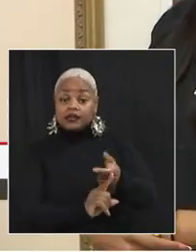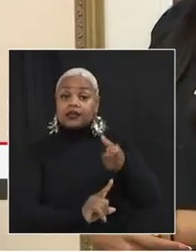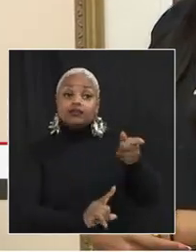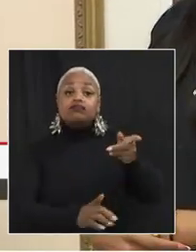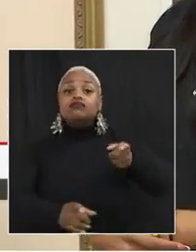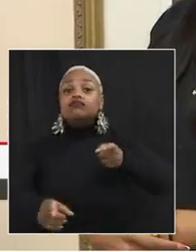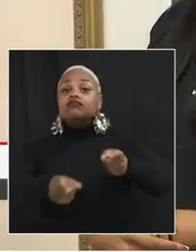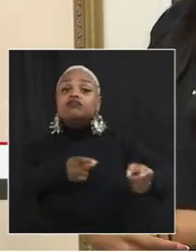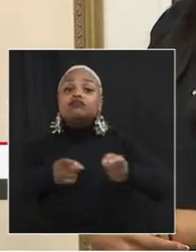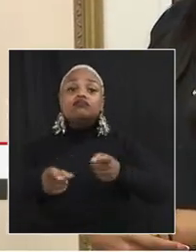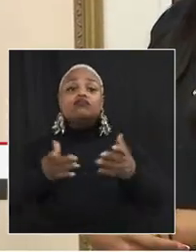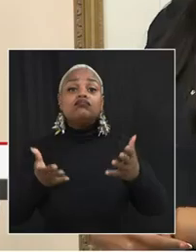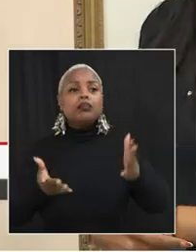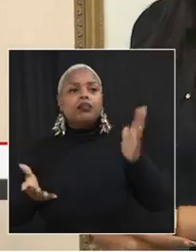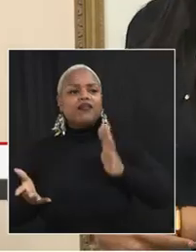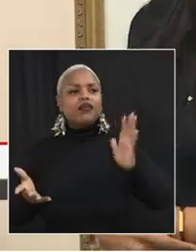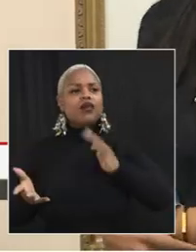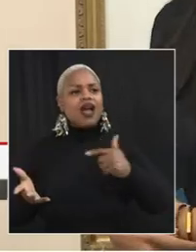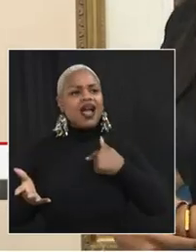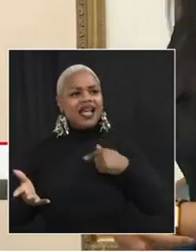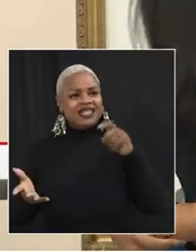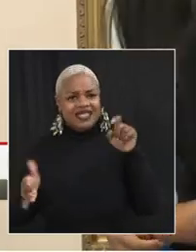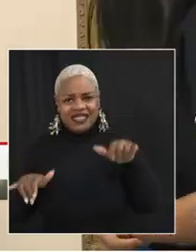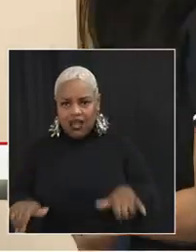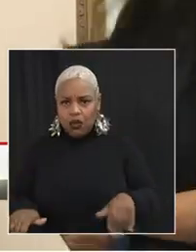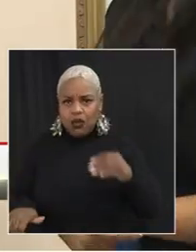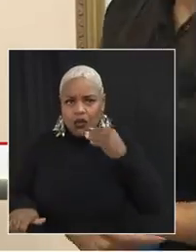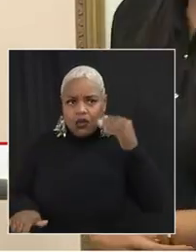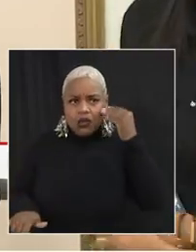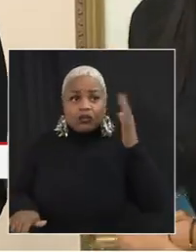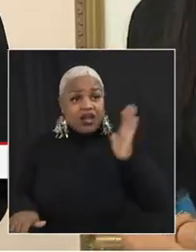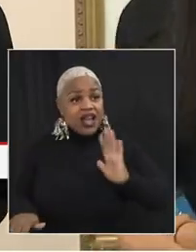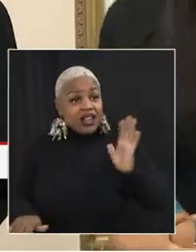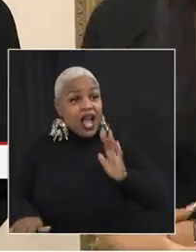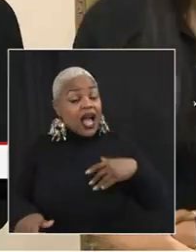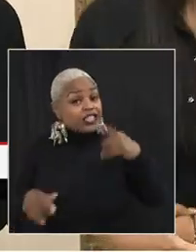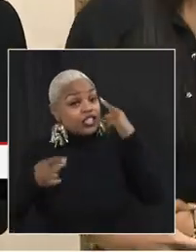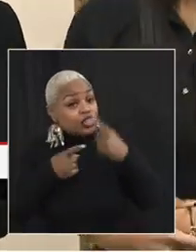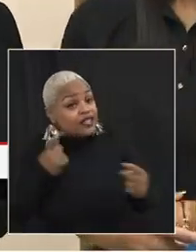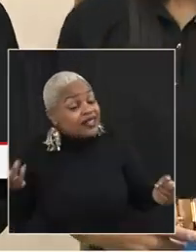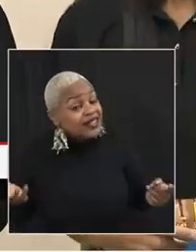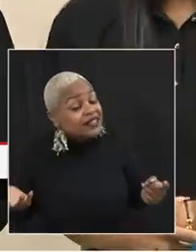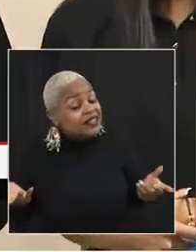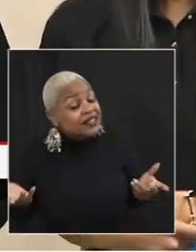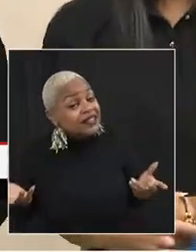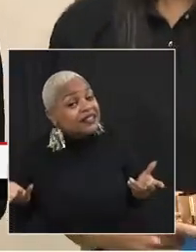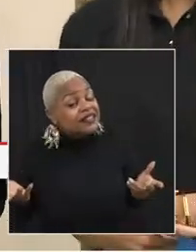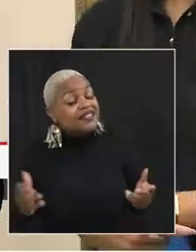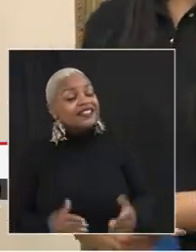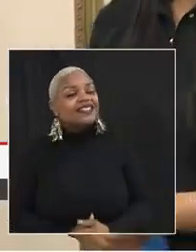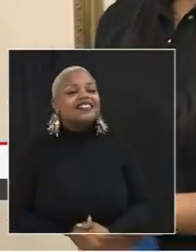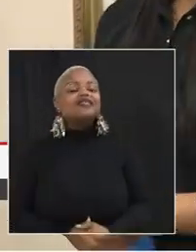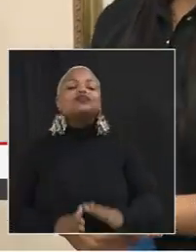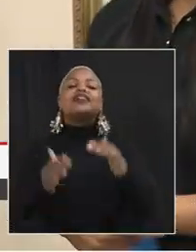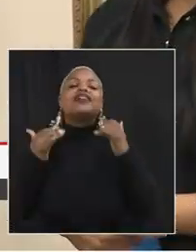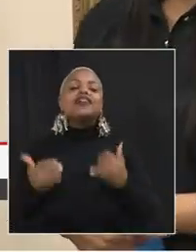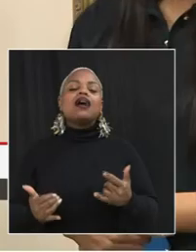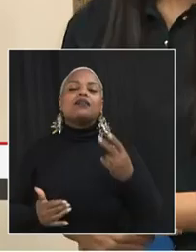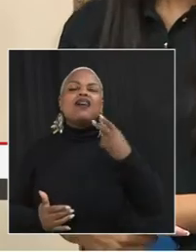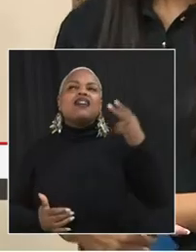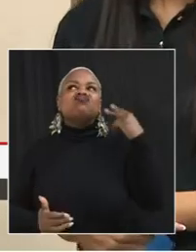you when I had to stay home, you kept me safe. I also, for the